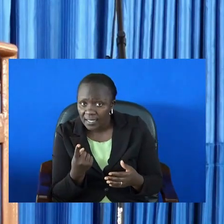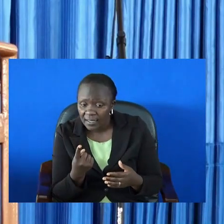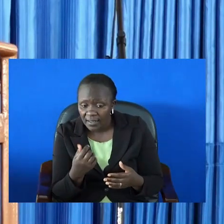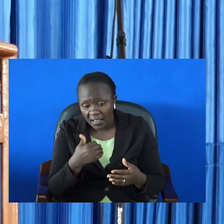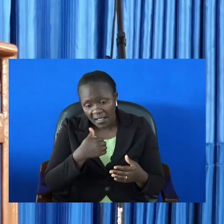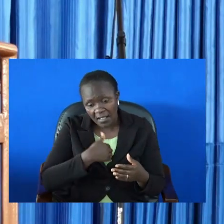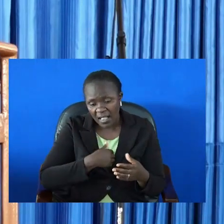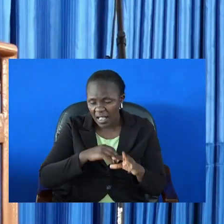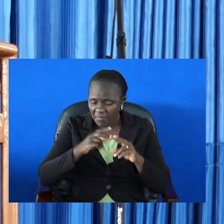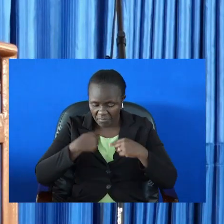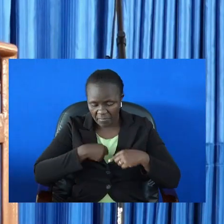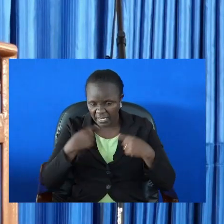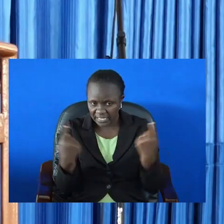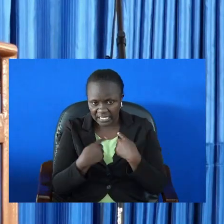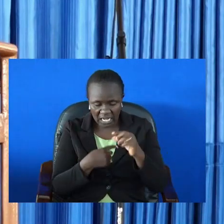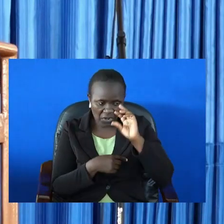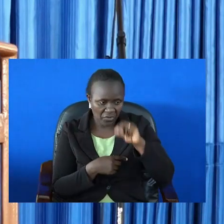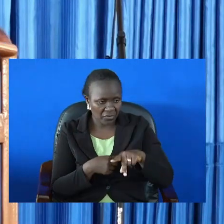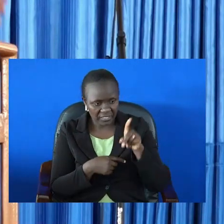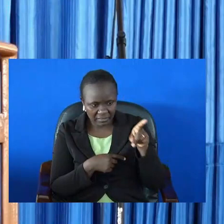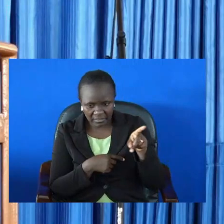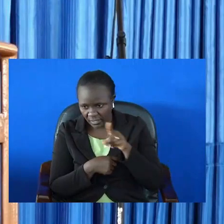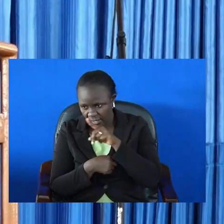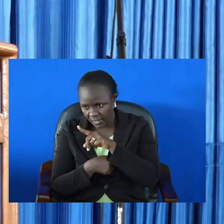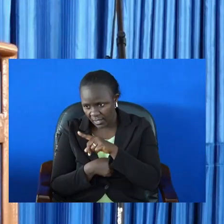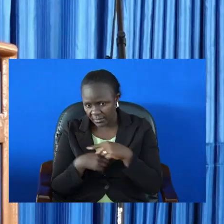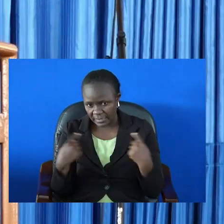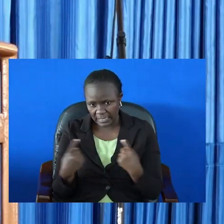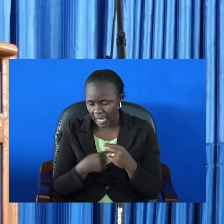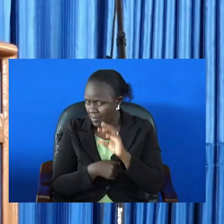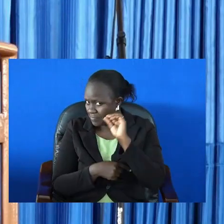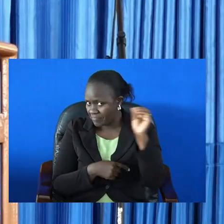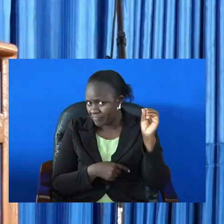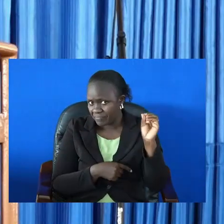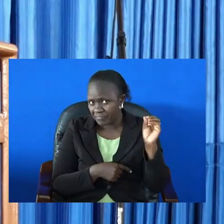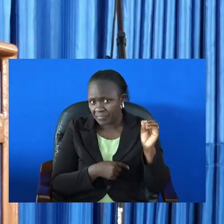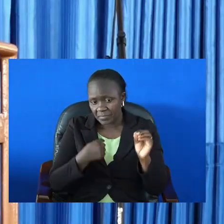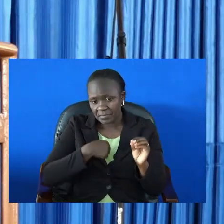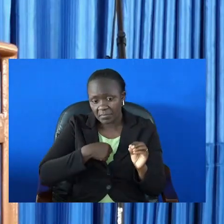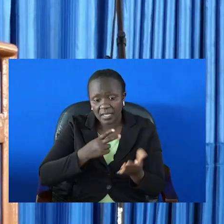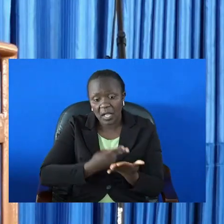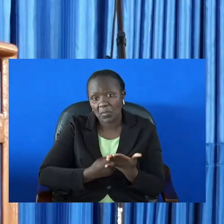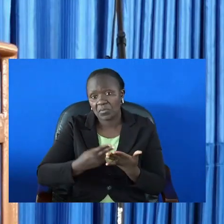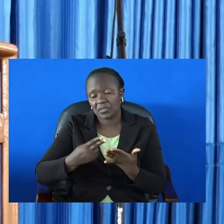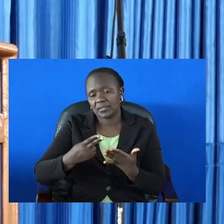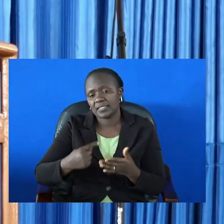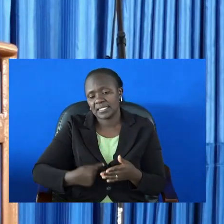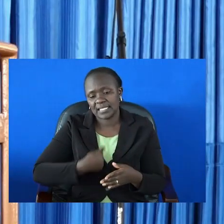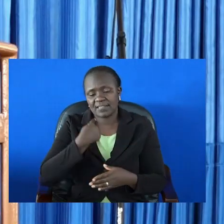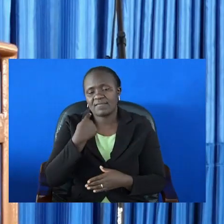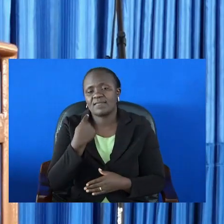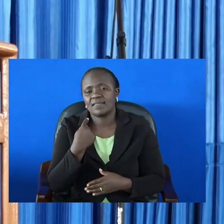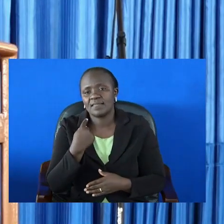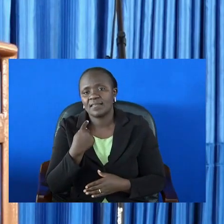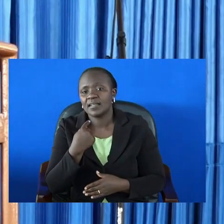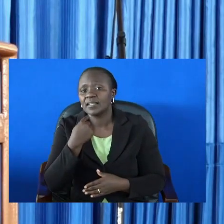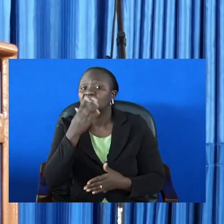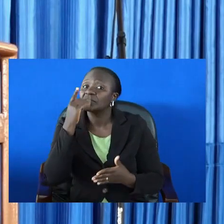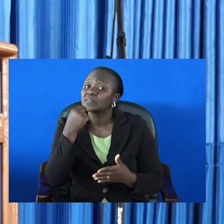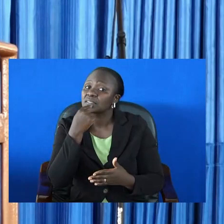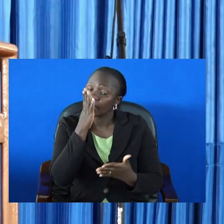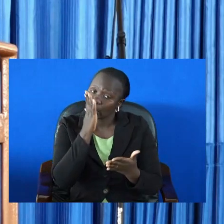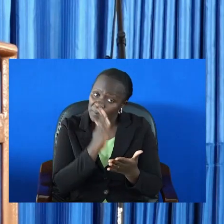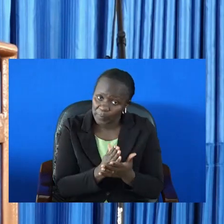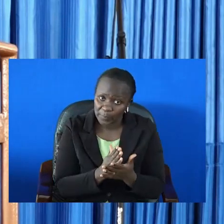I am not a sinner like that or like that person. And you have self-righteousness. I want to assure you